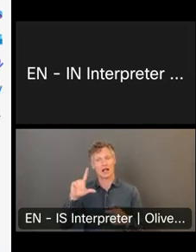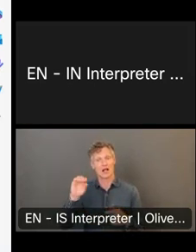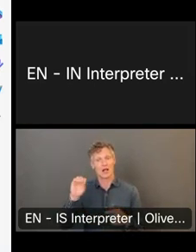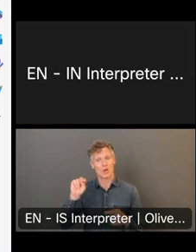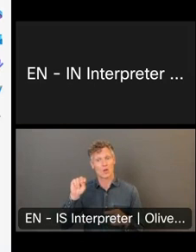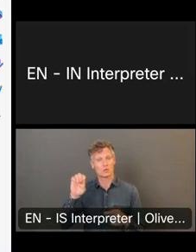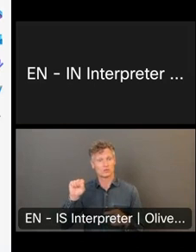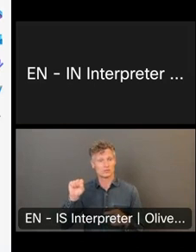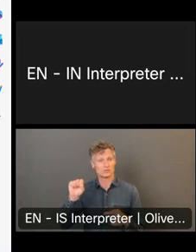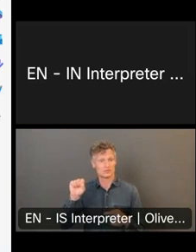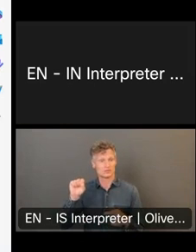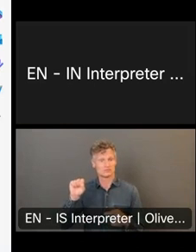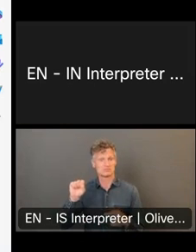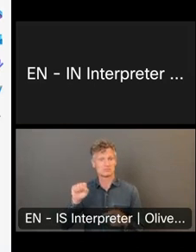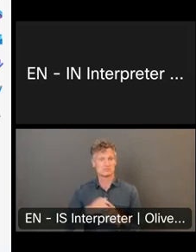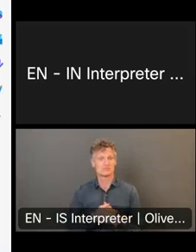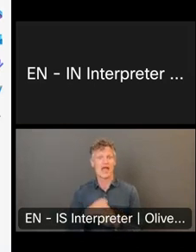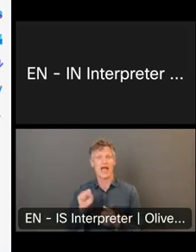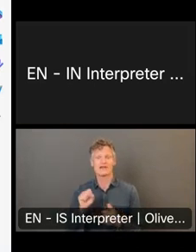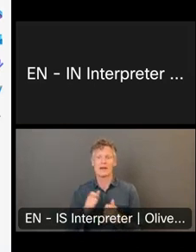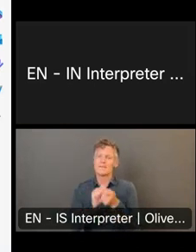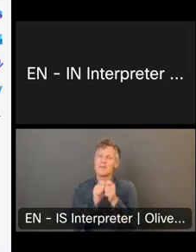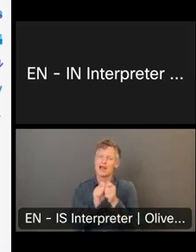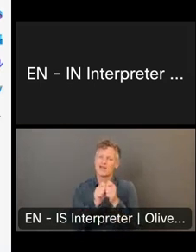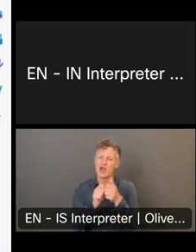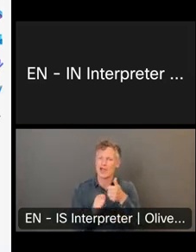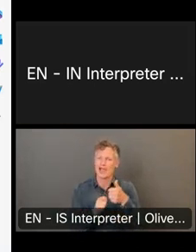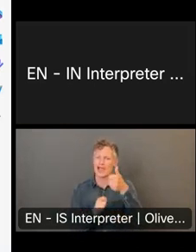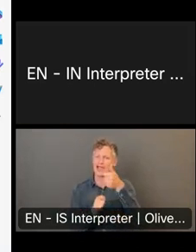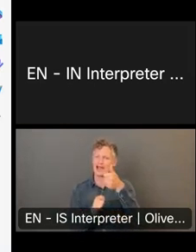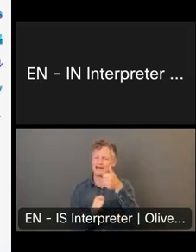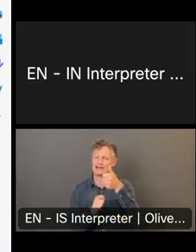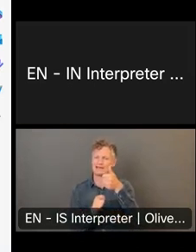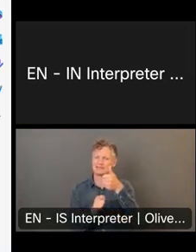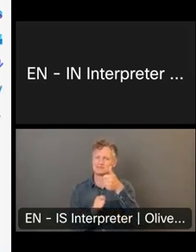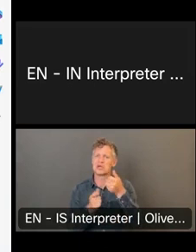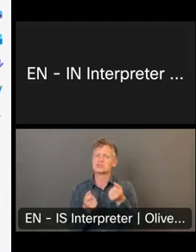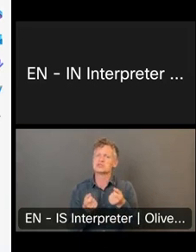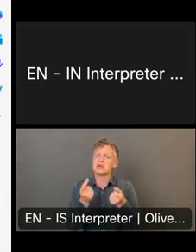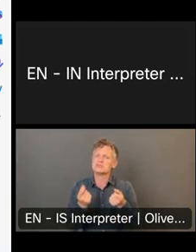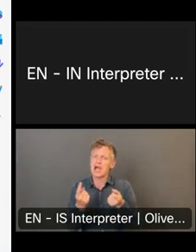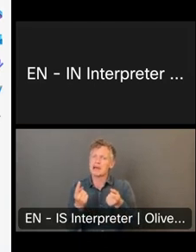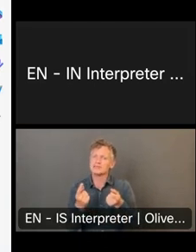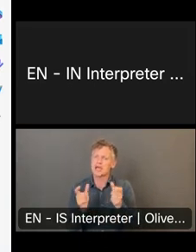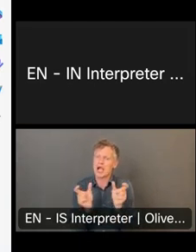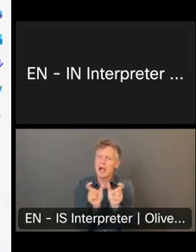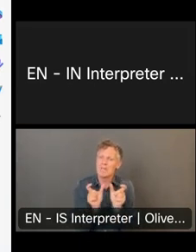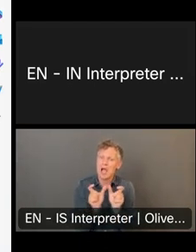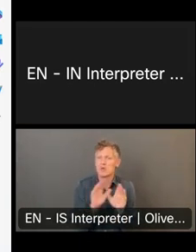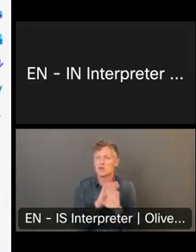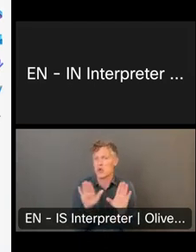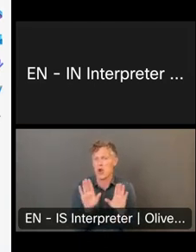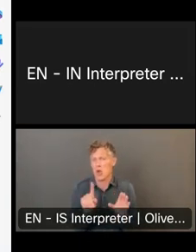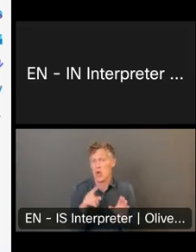a modifier head construction, sometimes a compound, not always. The meaning tends to narrow to a